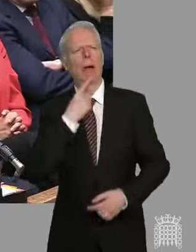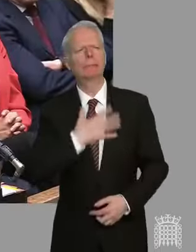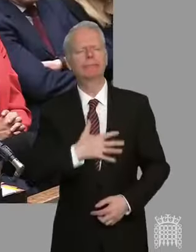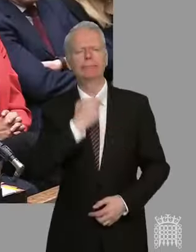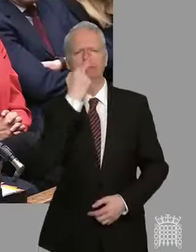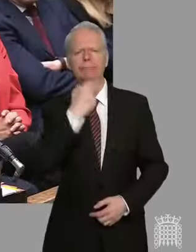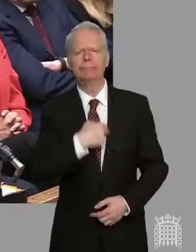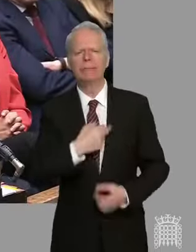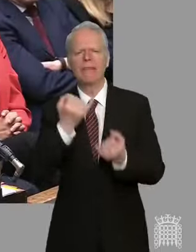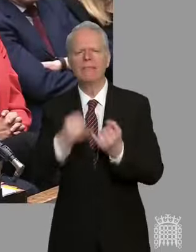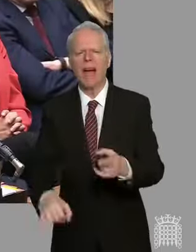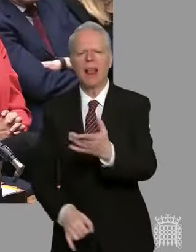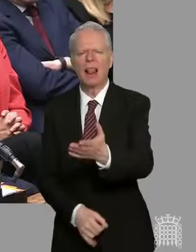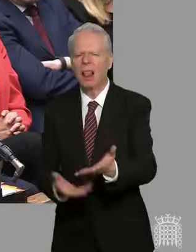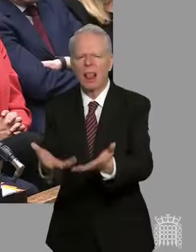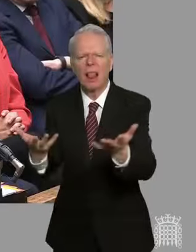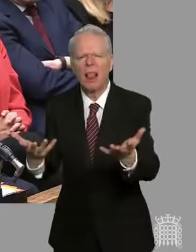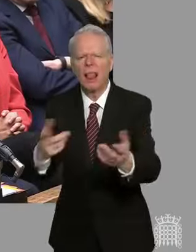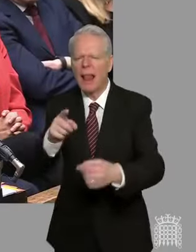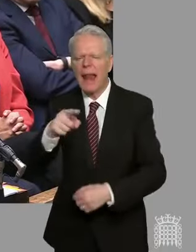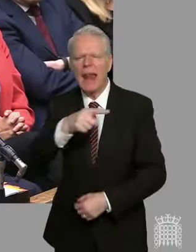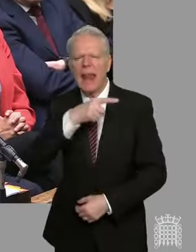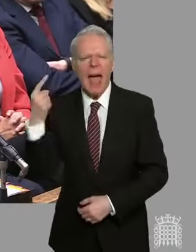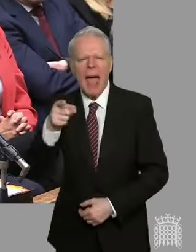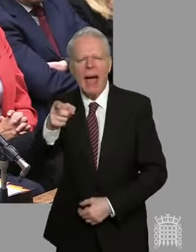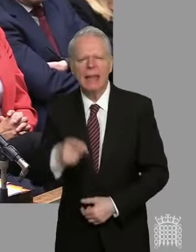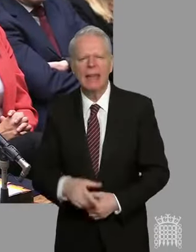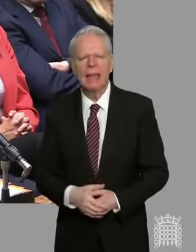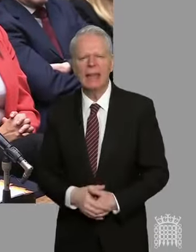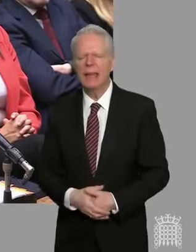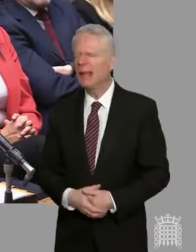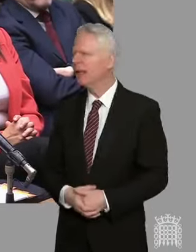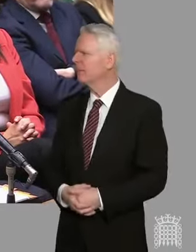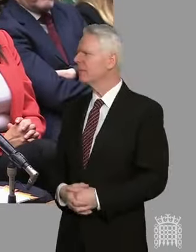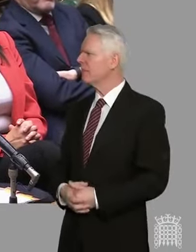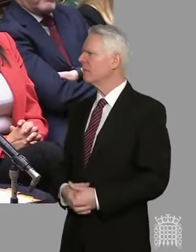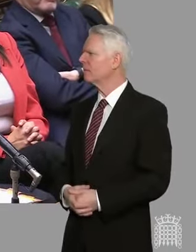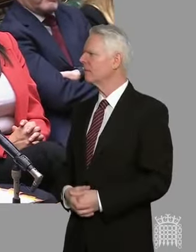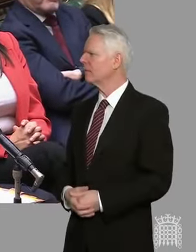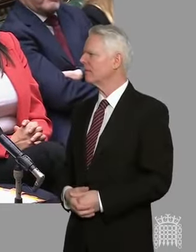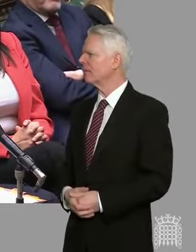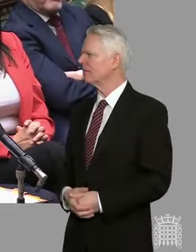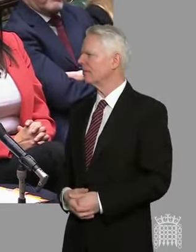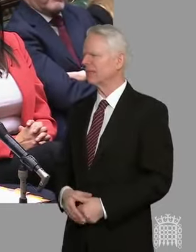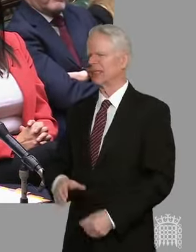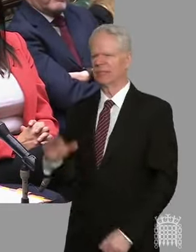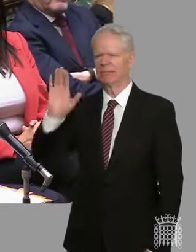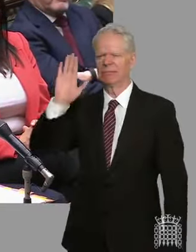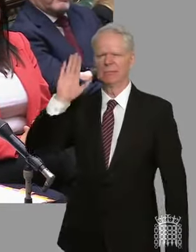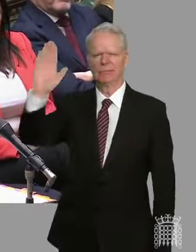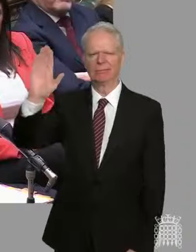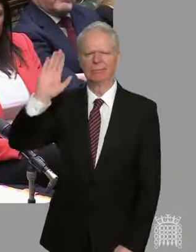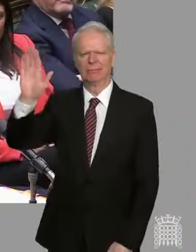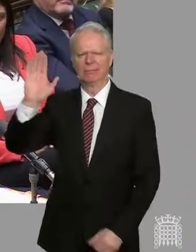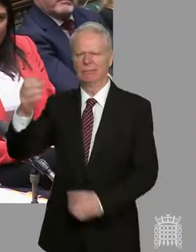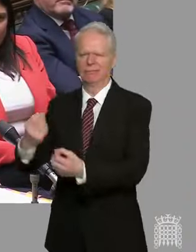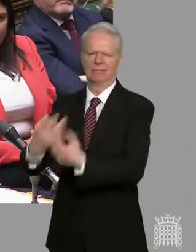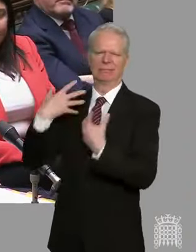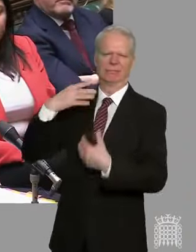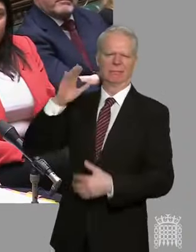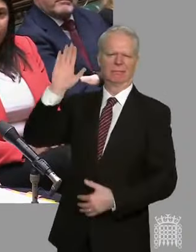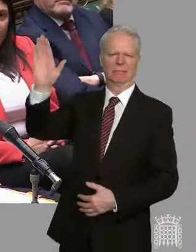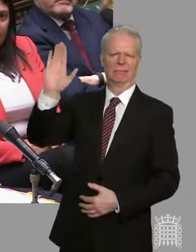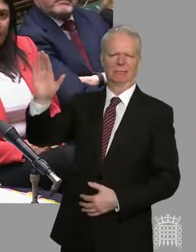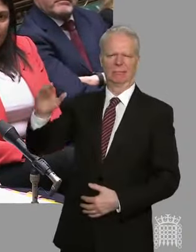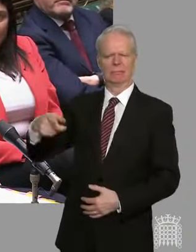for energy independence, which will keep our bills lower. And he knows very well what my position is. But I note that, again, he's